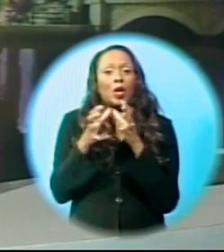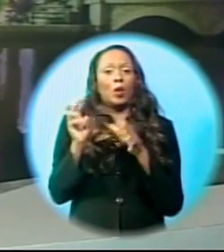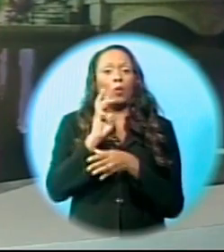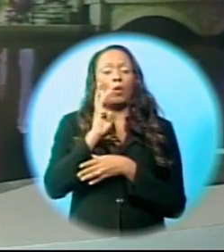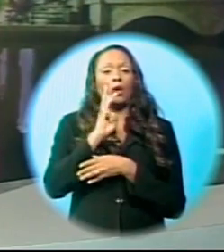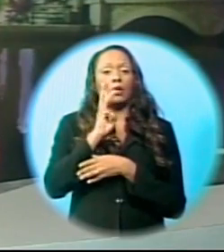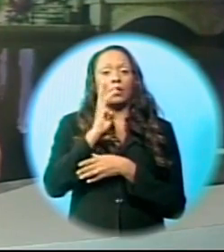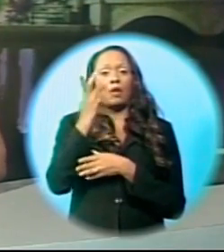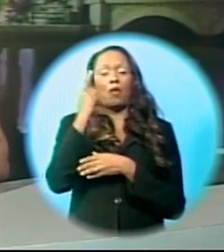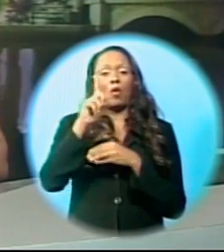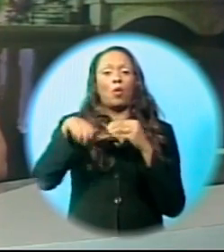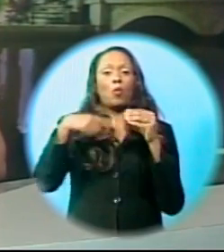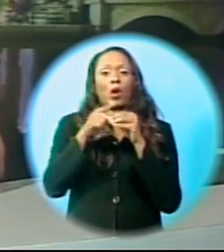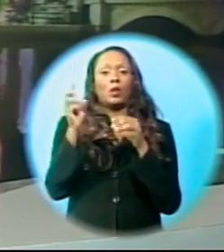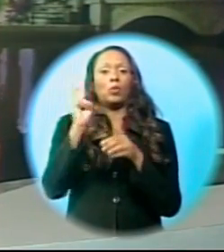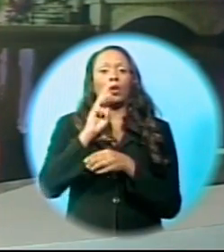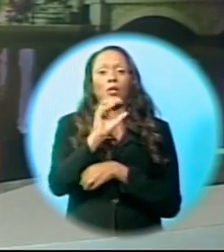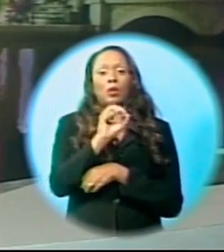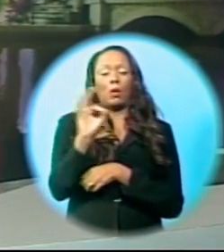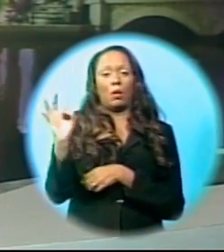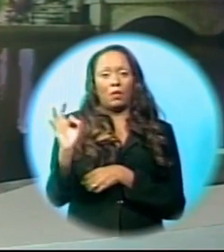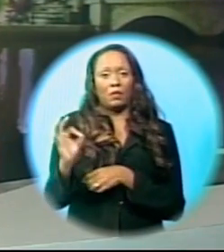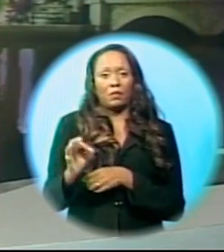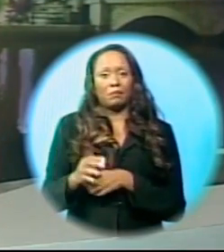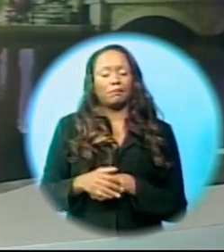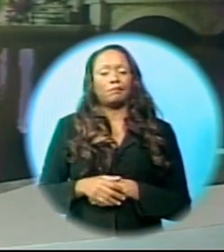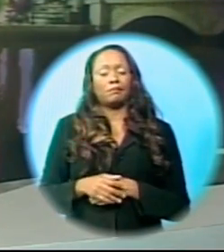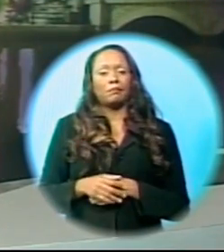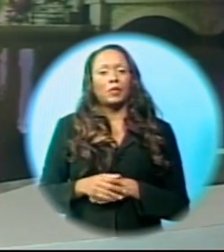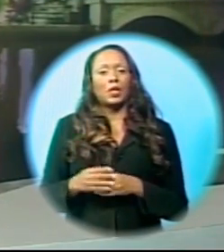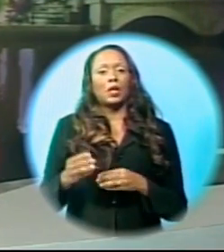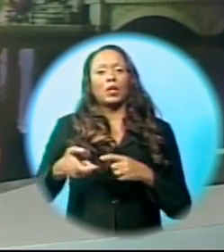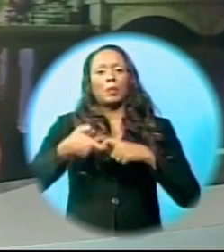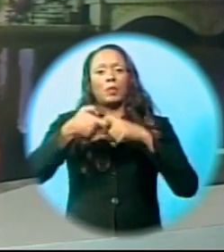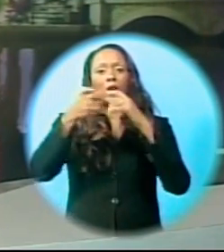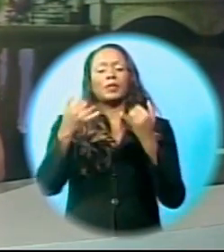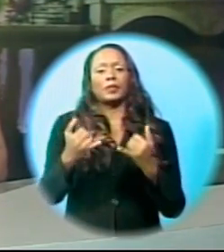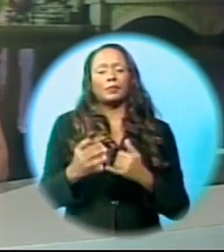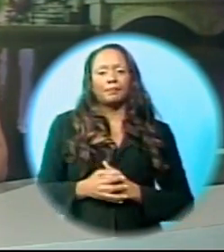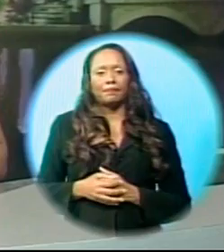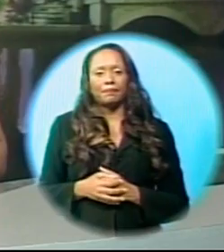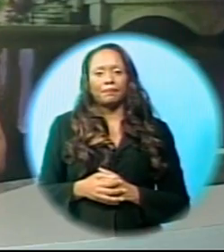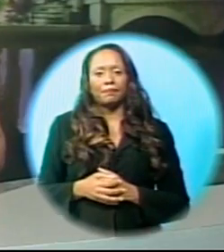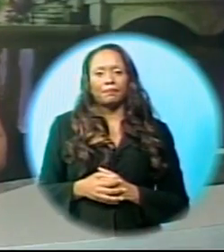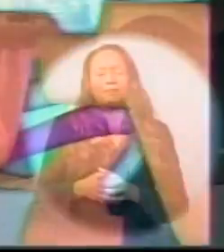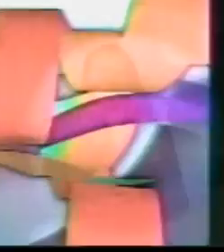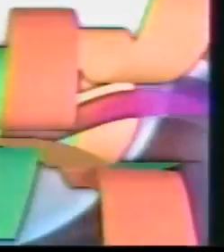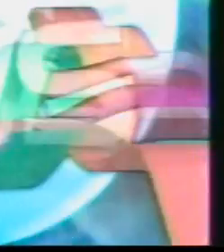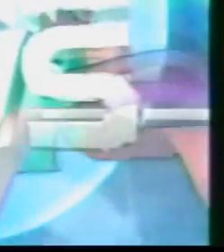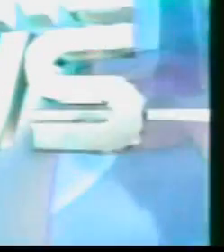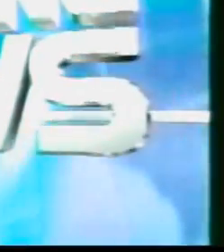the duration of that shutdown. Well, stay with us. We'll have more news in just a moment.